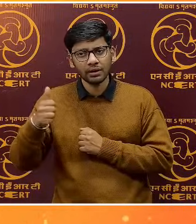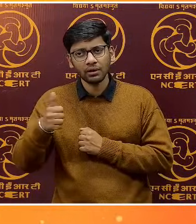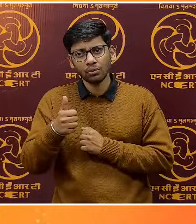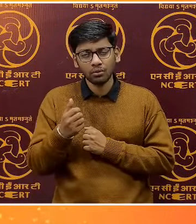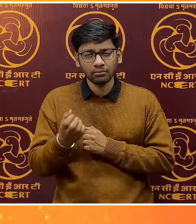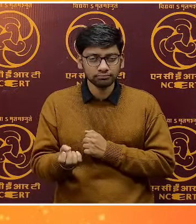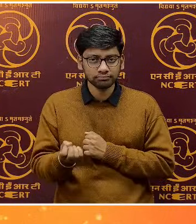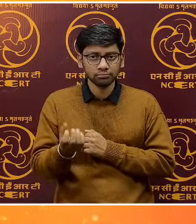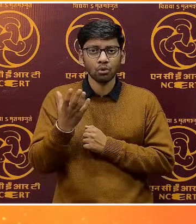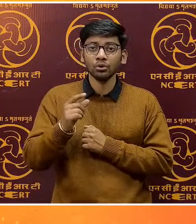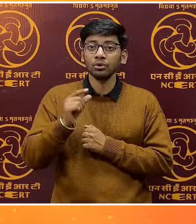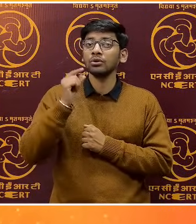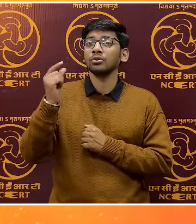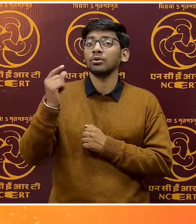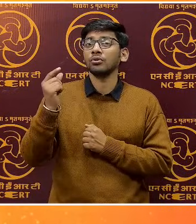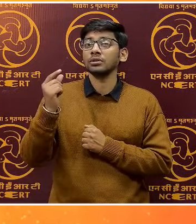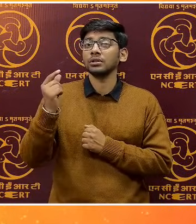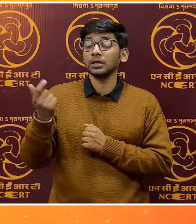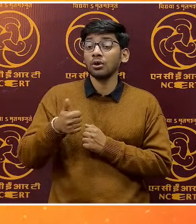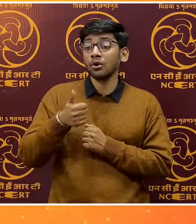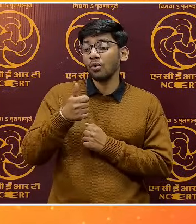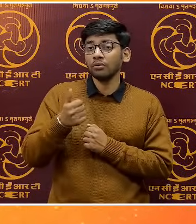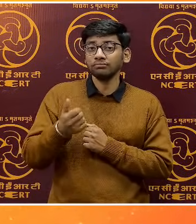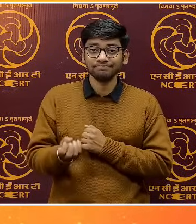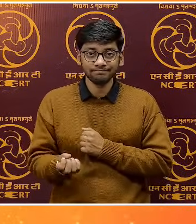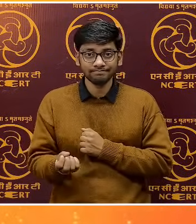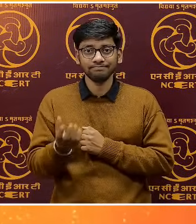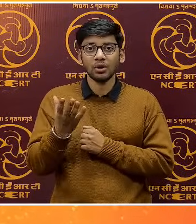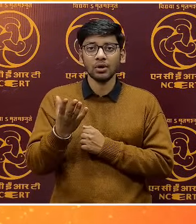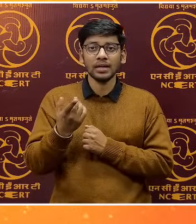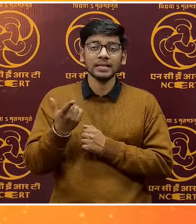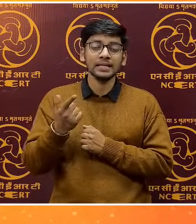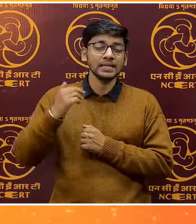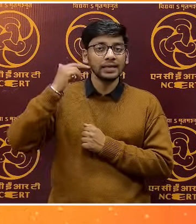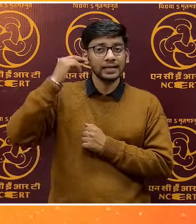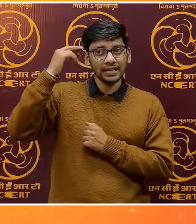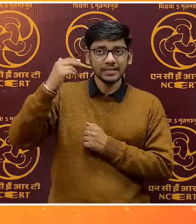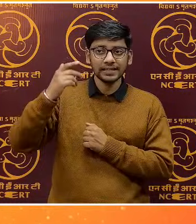morning. Yes, she will use good morning at this point of time as the sun is coming